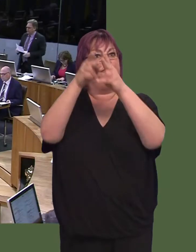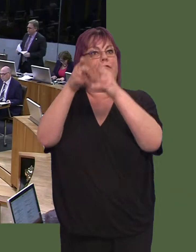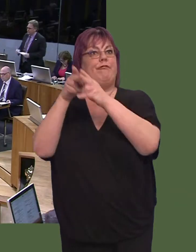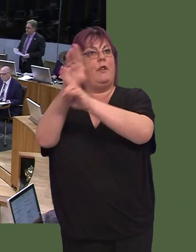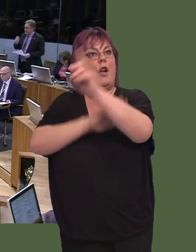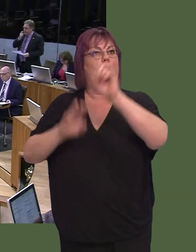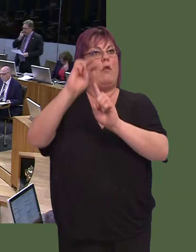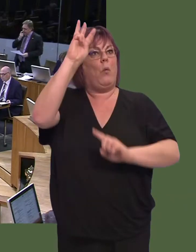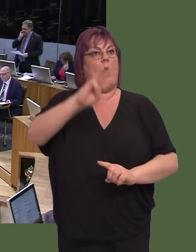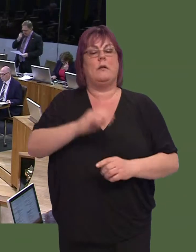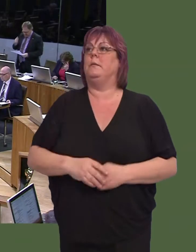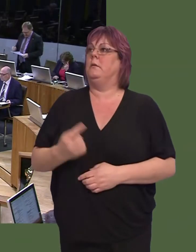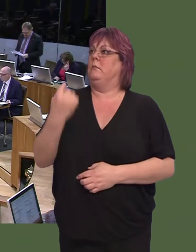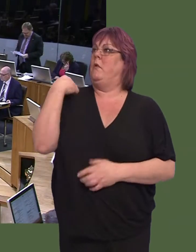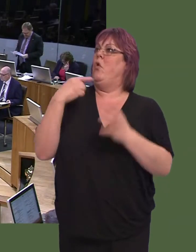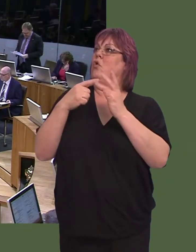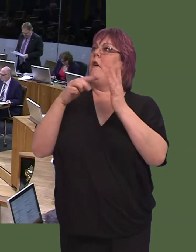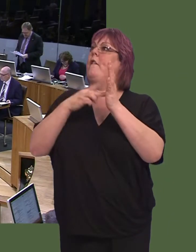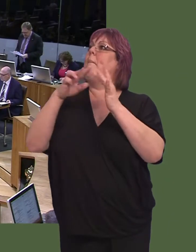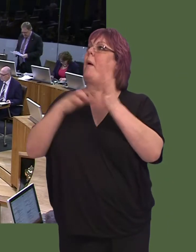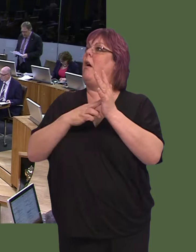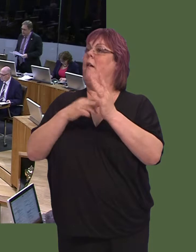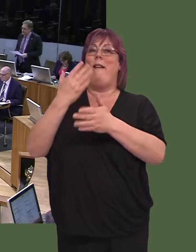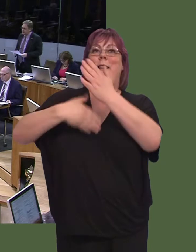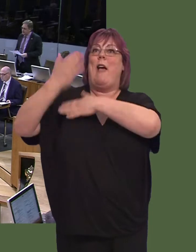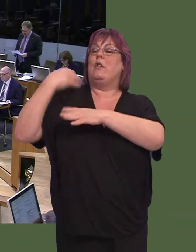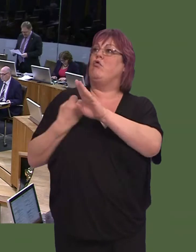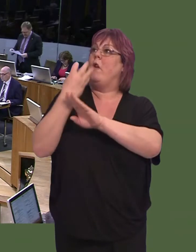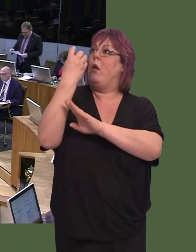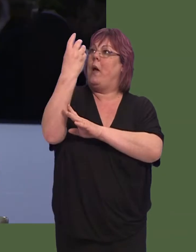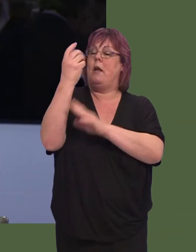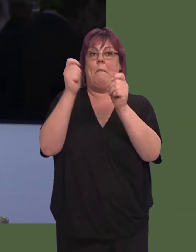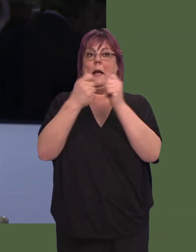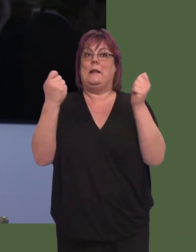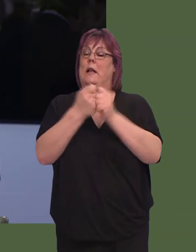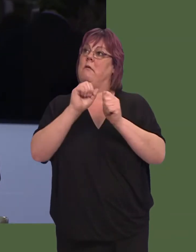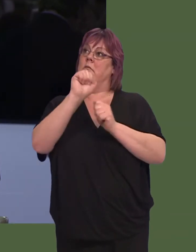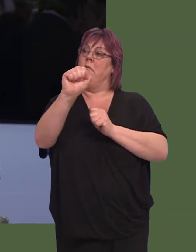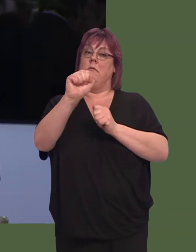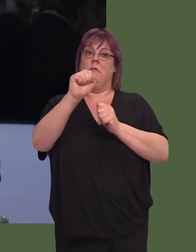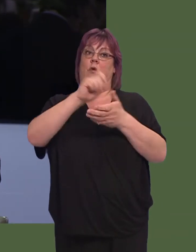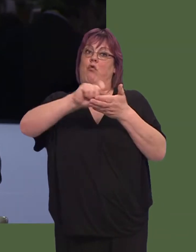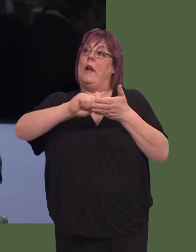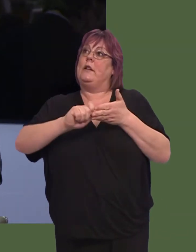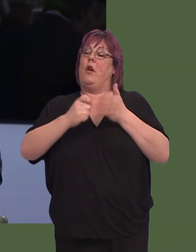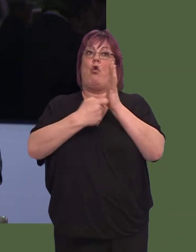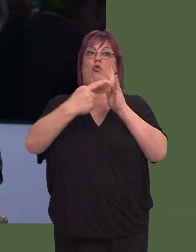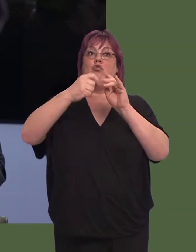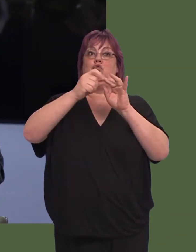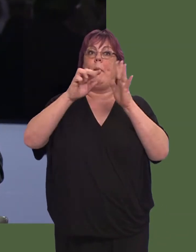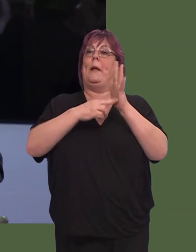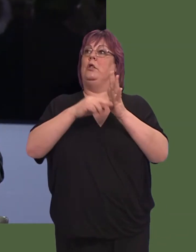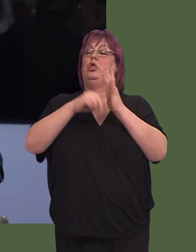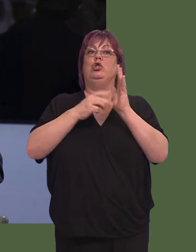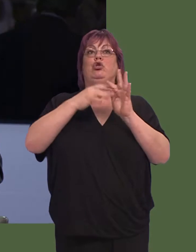Thank you. Well, writing in last November's edition of the Heritage Railway magazine, its editor, Robin Jones, referred to the